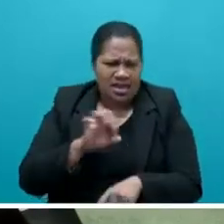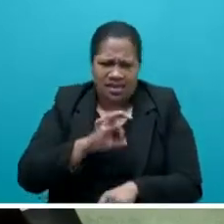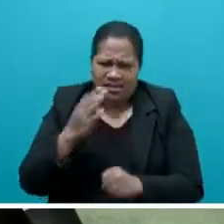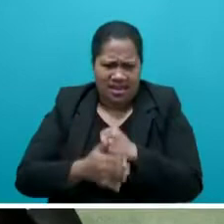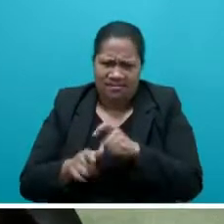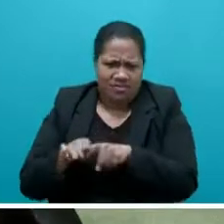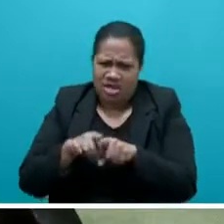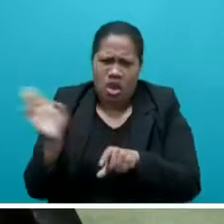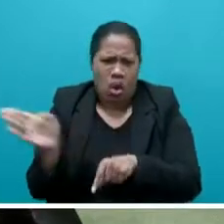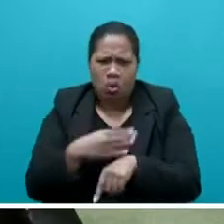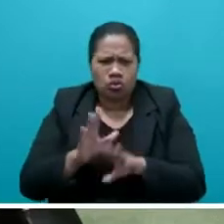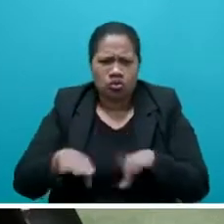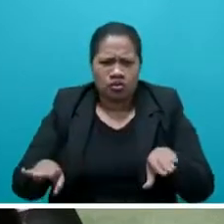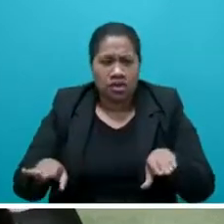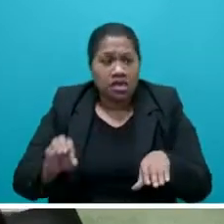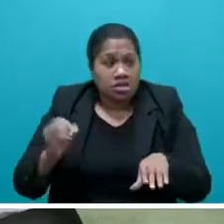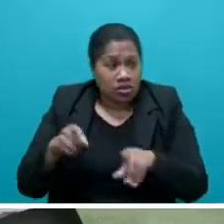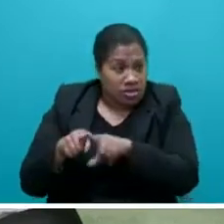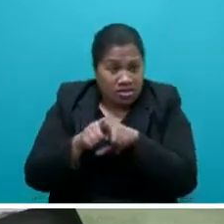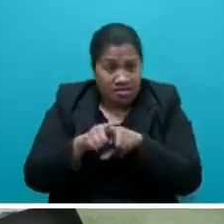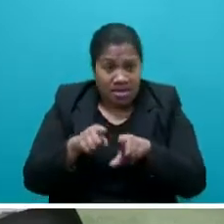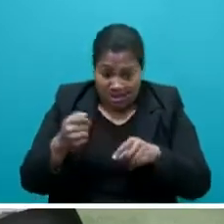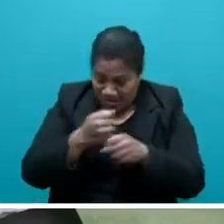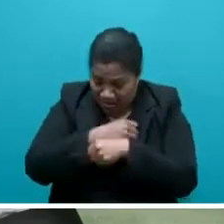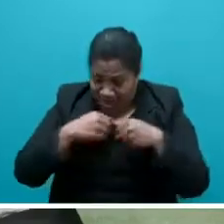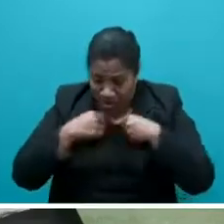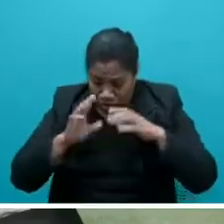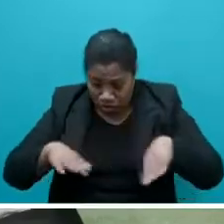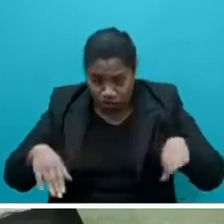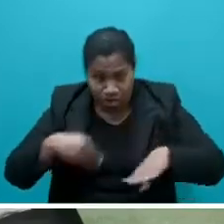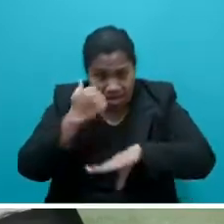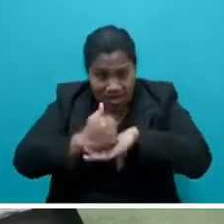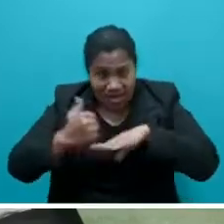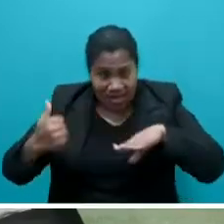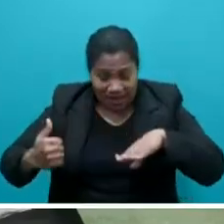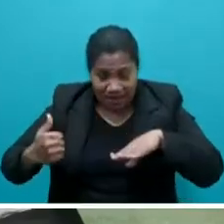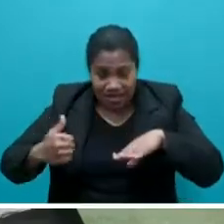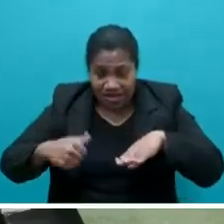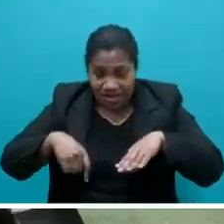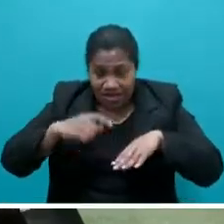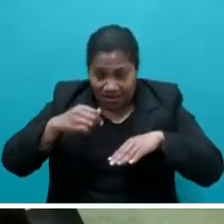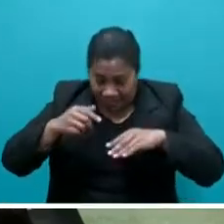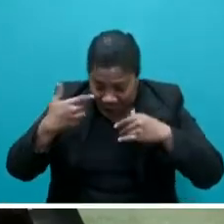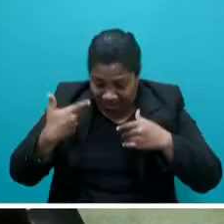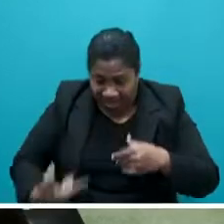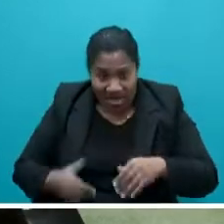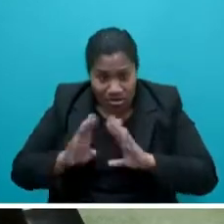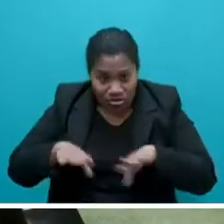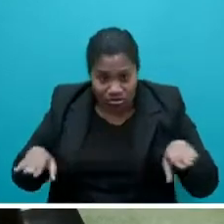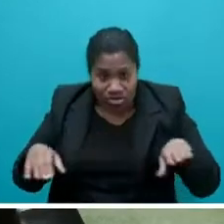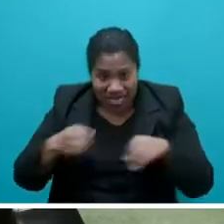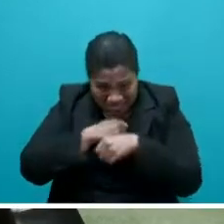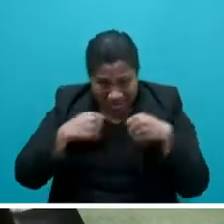words, she meant our children. She meant our children. And then, Mr. Speaker,